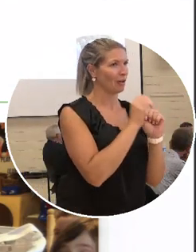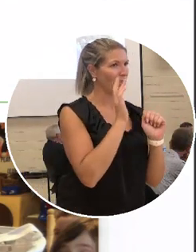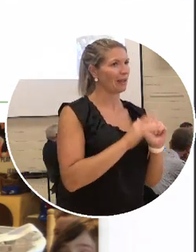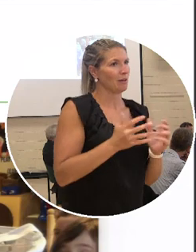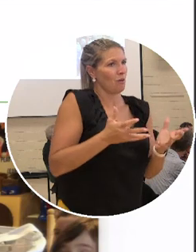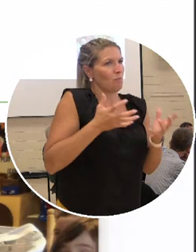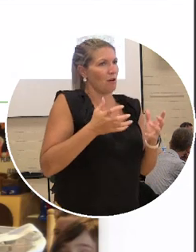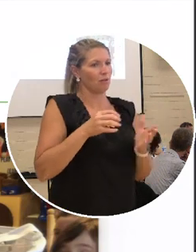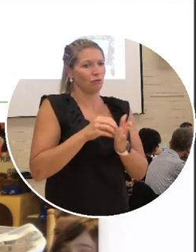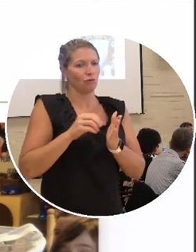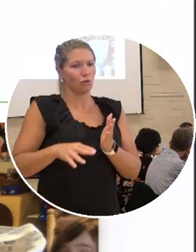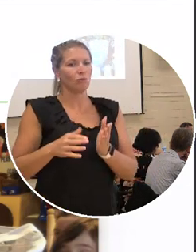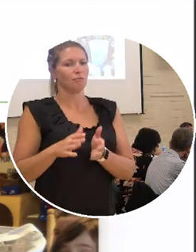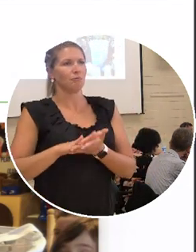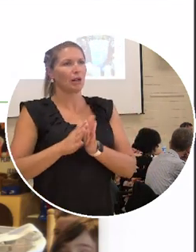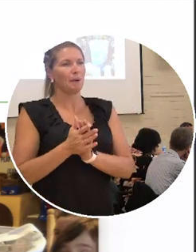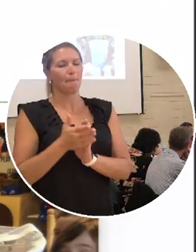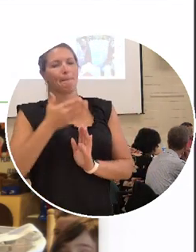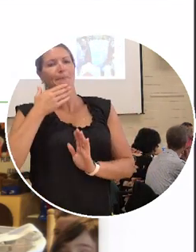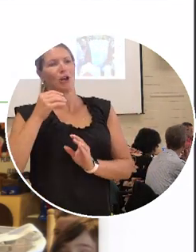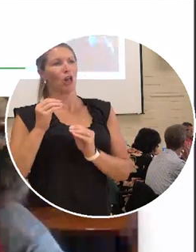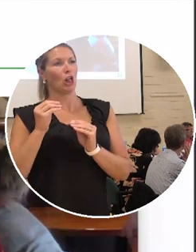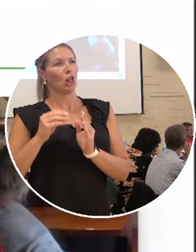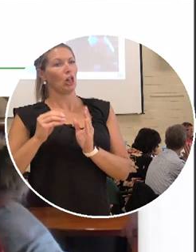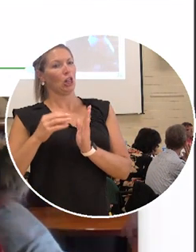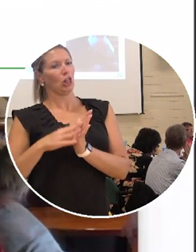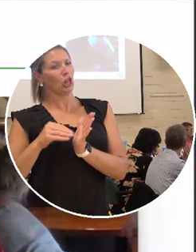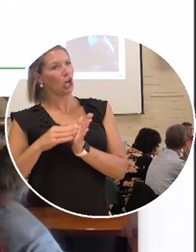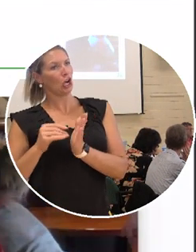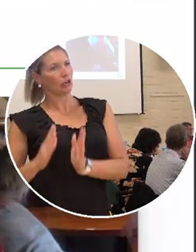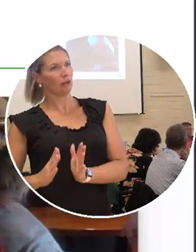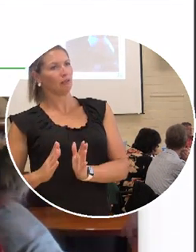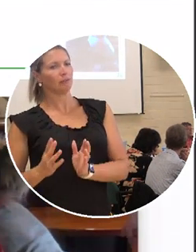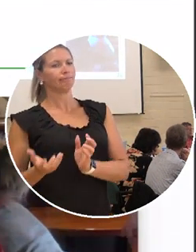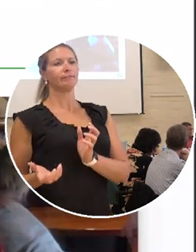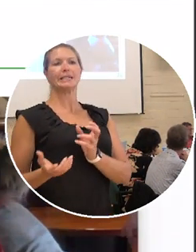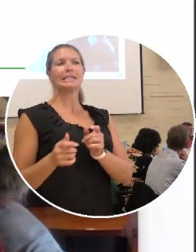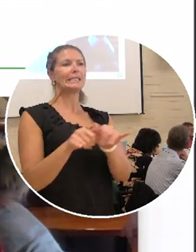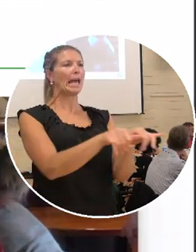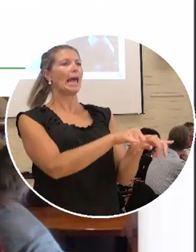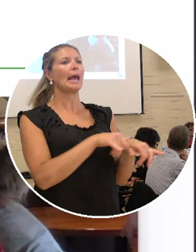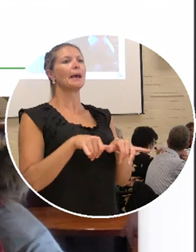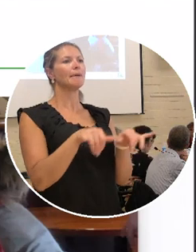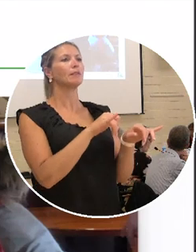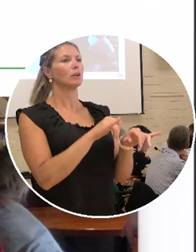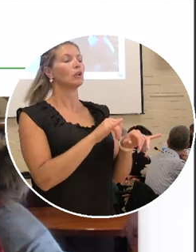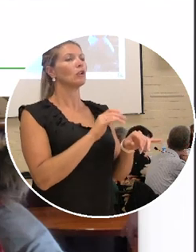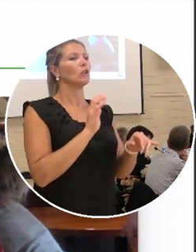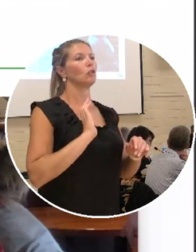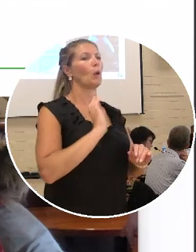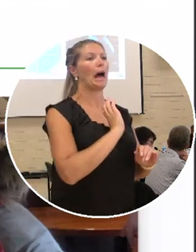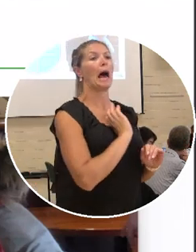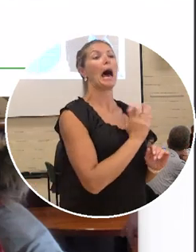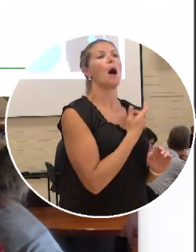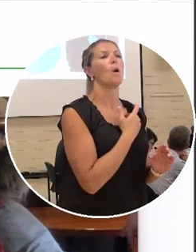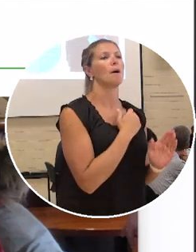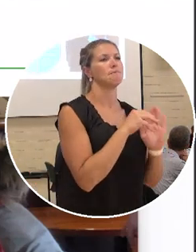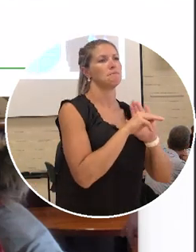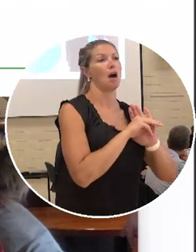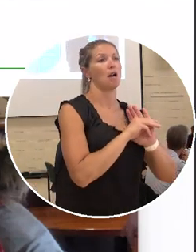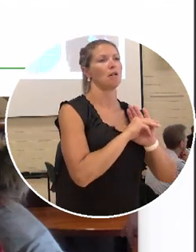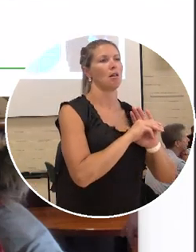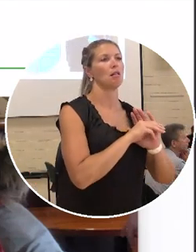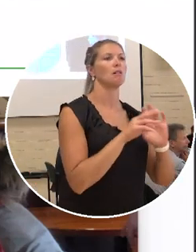learning. So more to follow on this. The coherence model is something that we delved into deeply. This